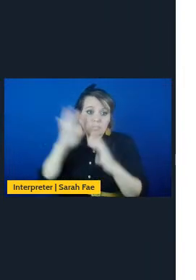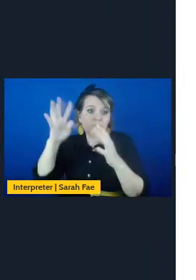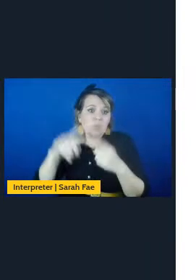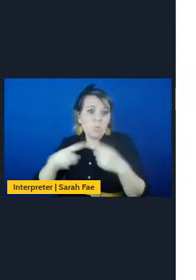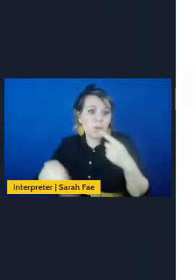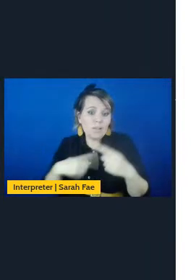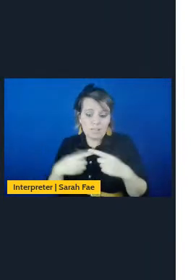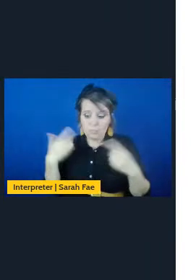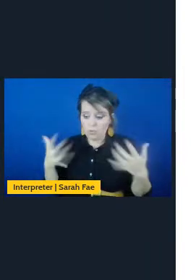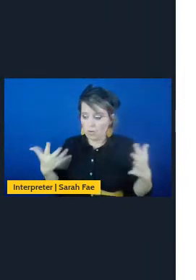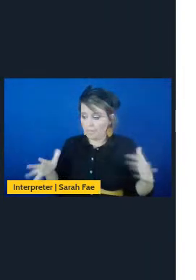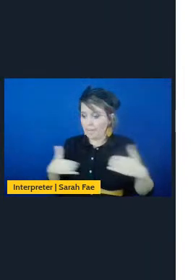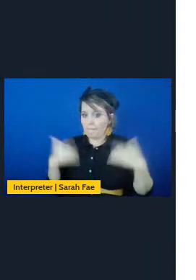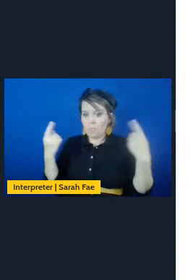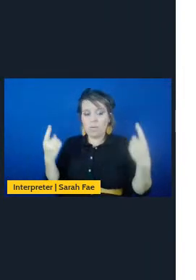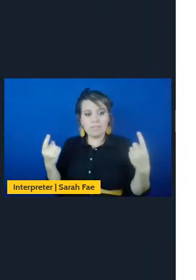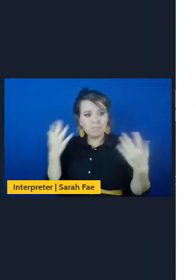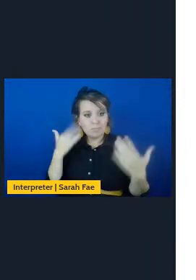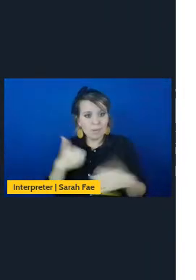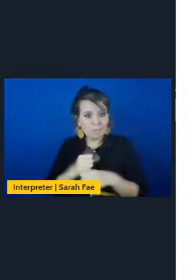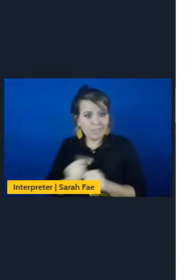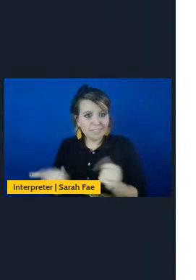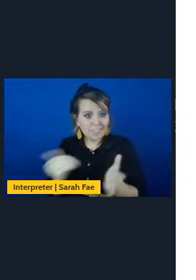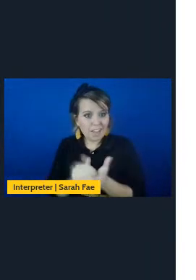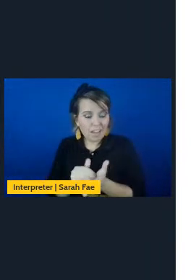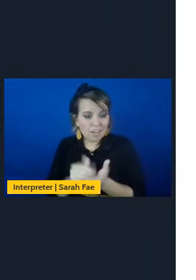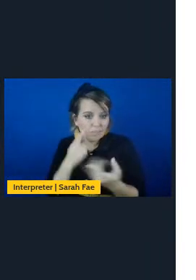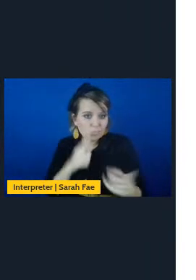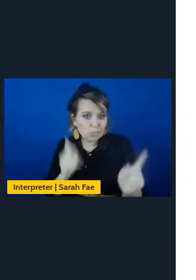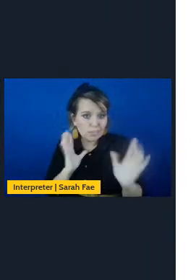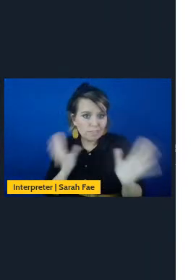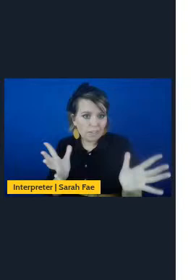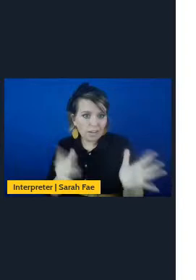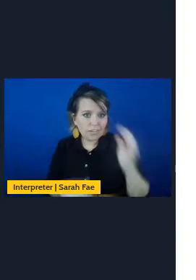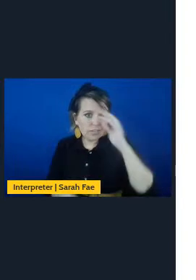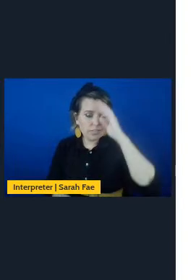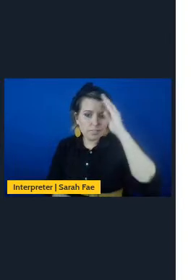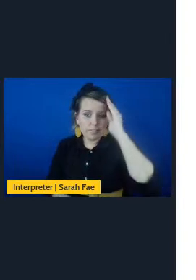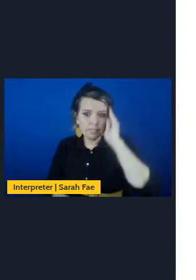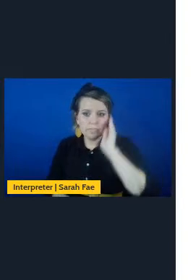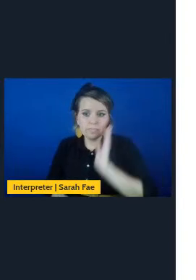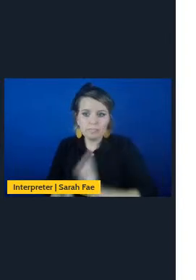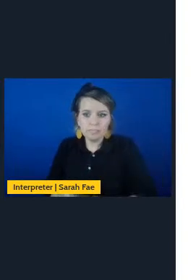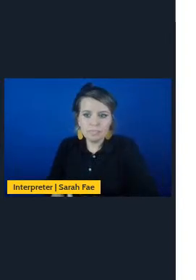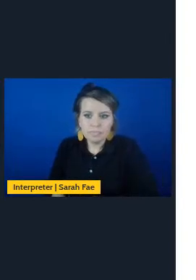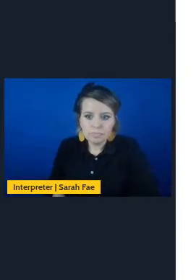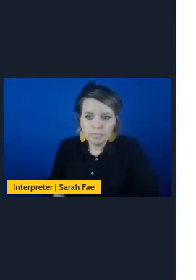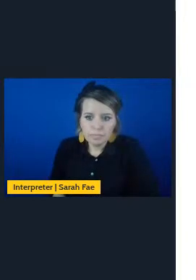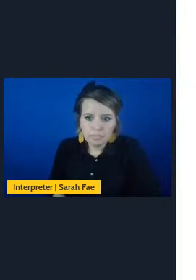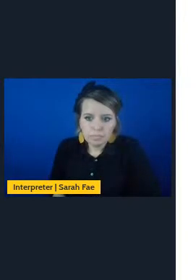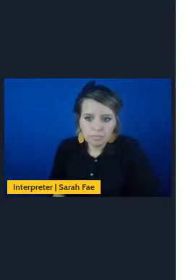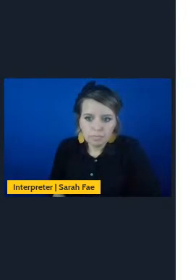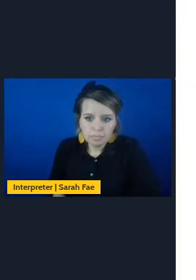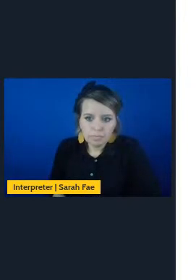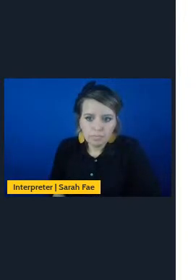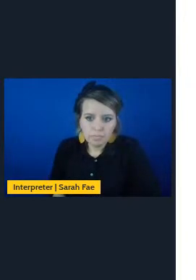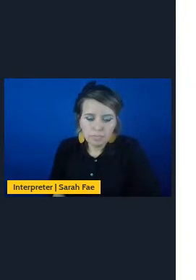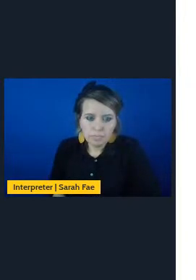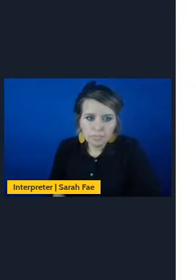There's also the deployment, the CI self-mutating, which is also nice. We never need